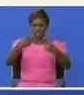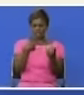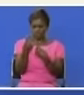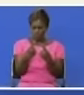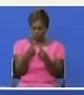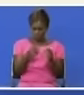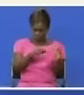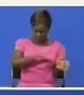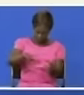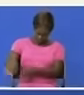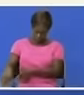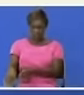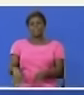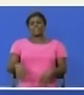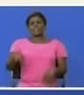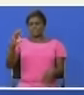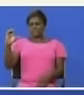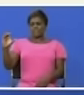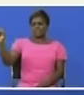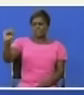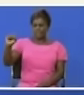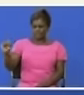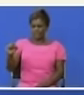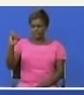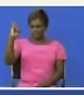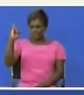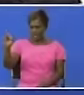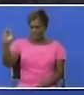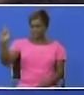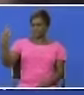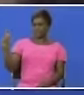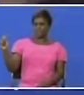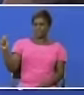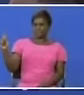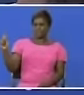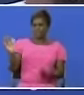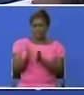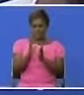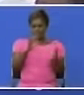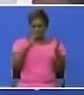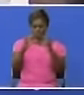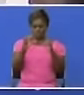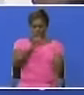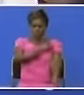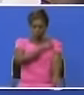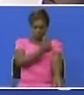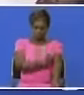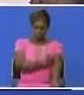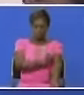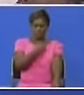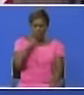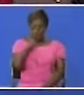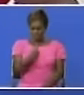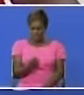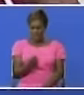talk about, the Cabinet Secretary for ICT, Musheru, mm-hmm. and the Communications Authority have both told you that you're overstepping